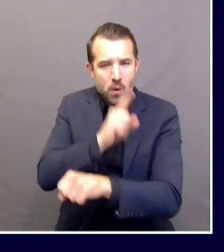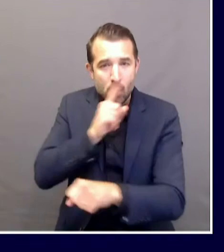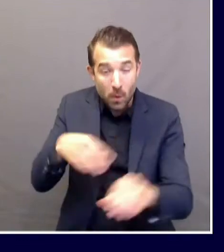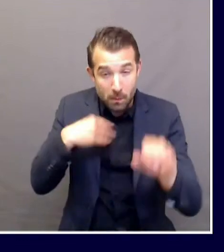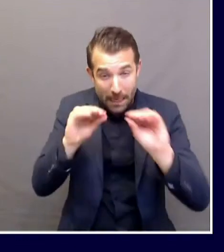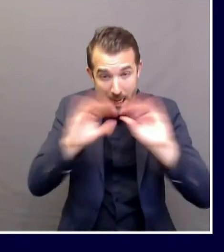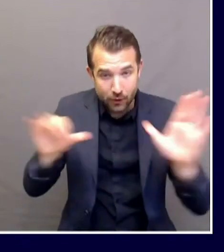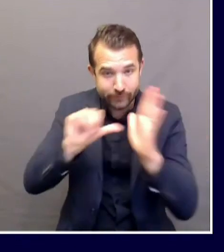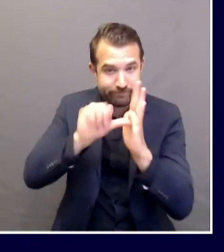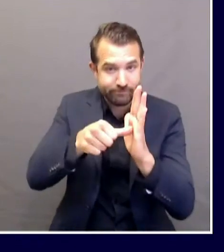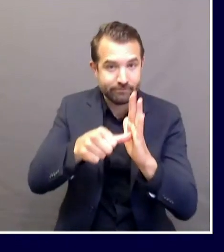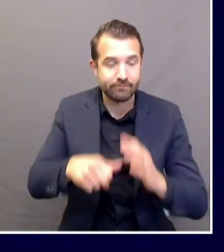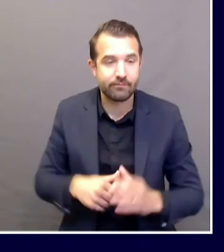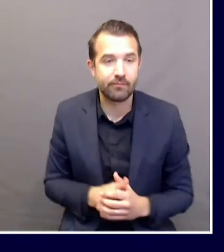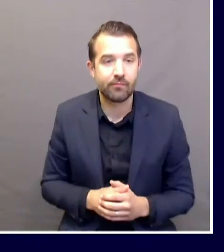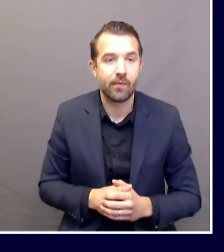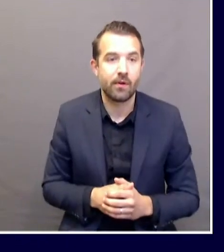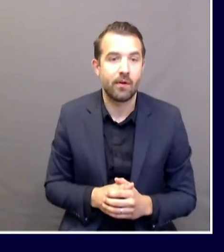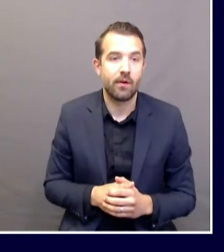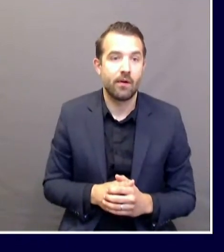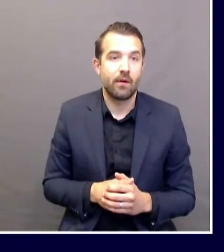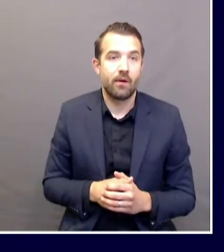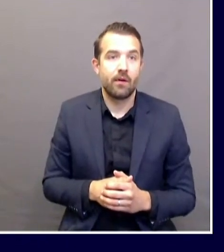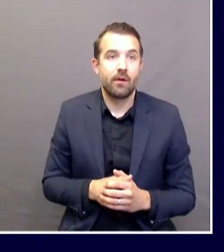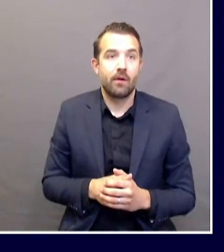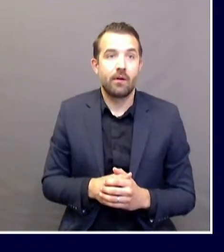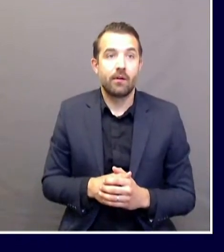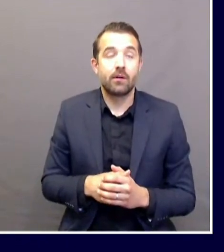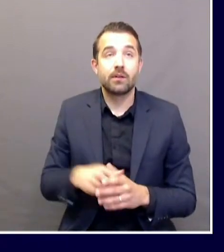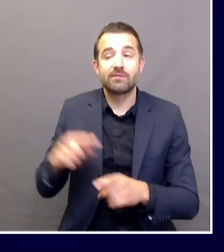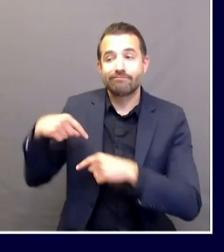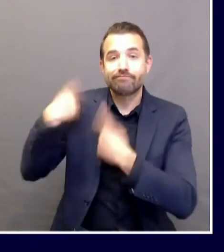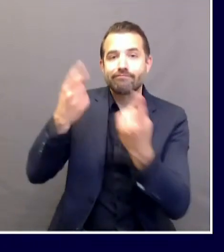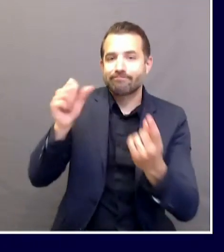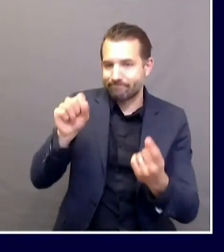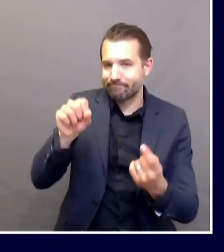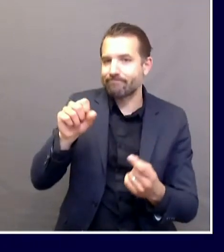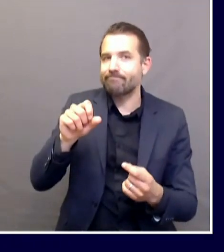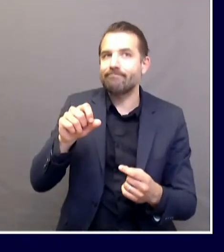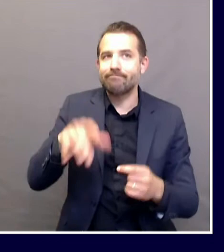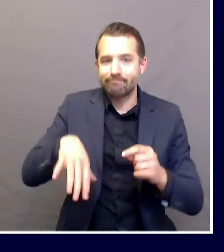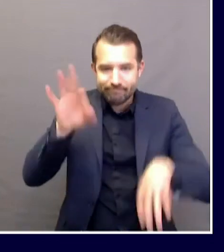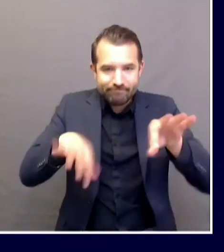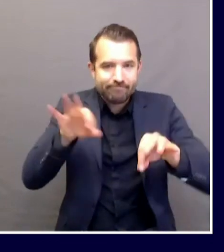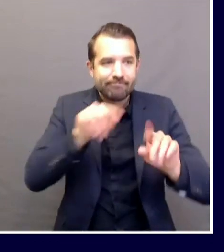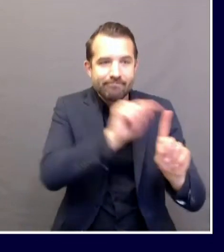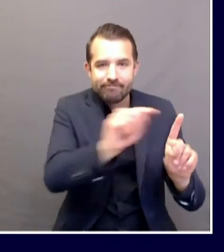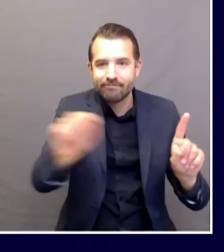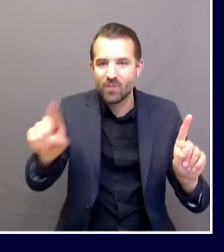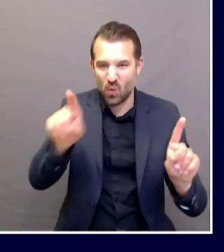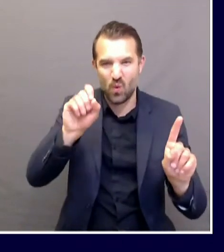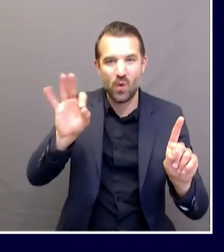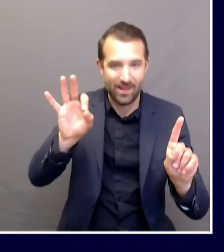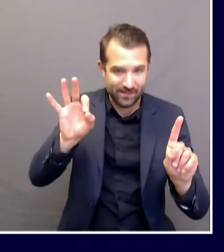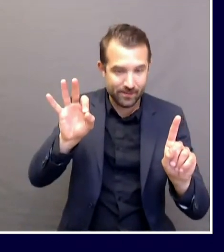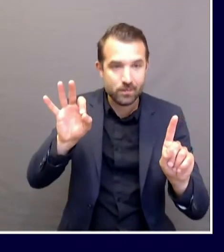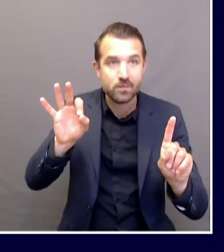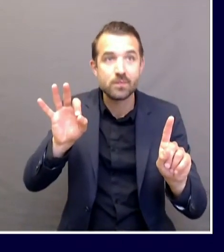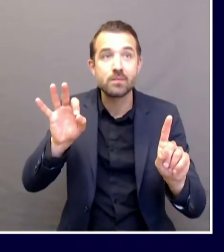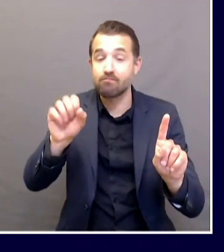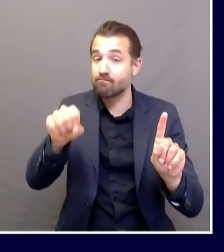been 109 of these so-called breakthrough cases, since we began vaccinating on December 14th in